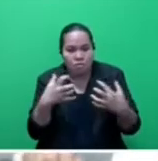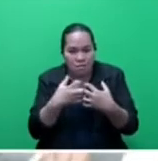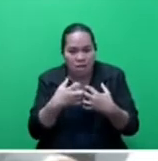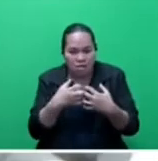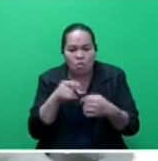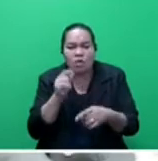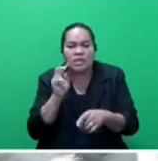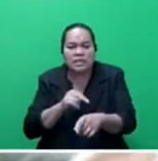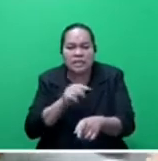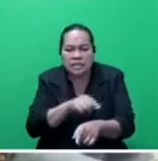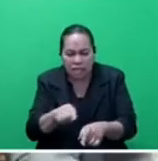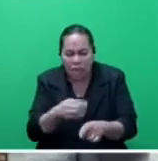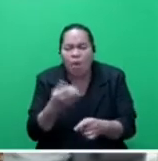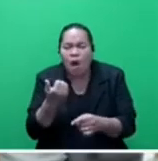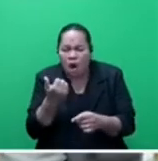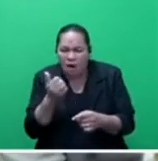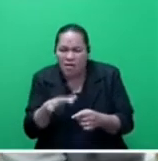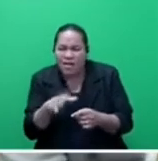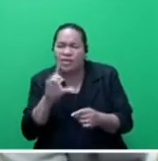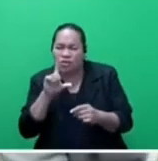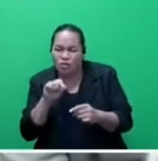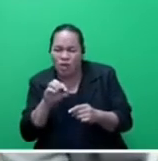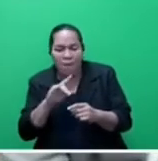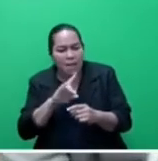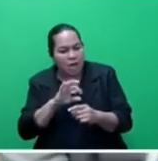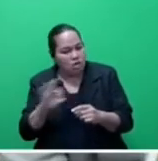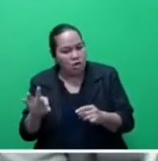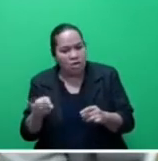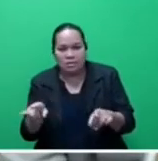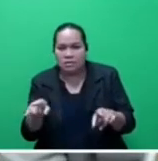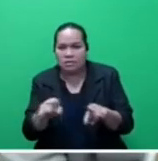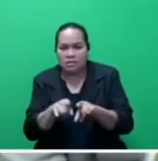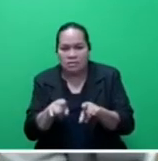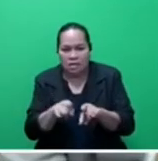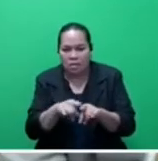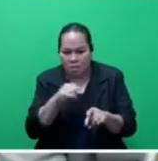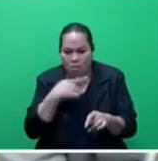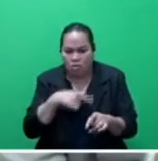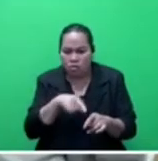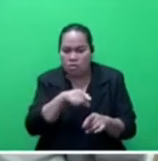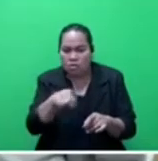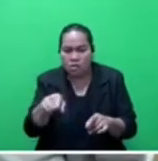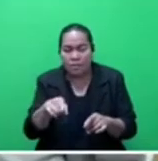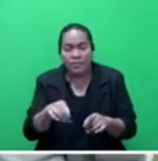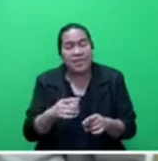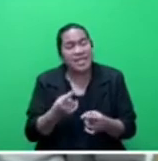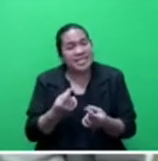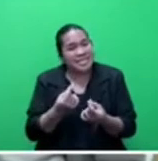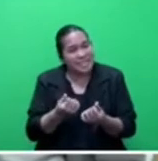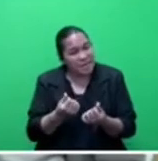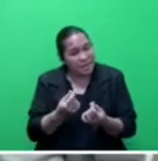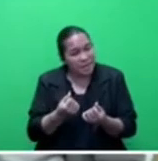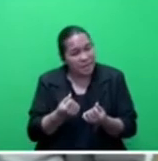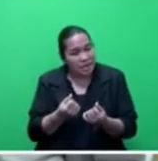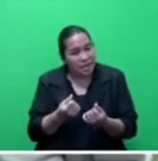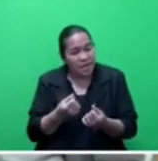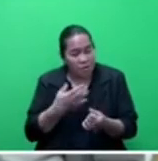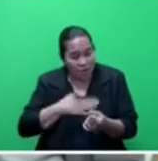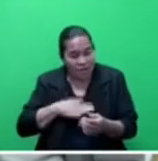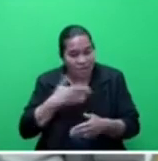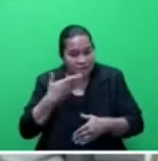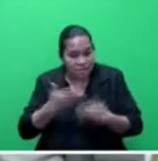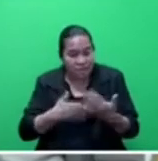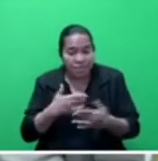but not in a manner that places our people as paramount. Put very simply, Honorable Speaker,